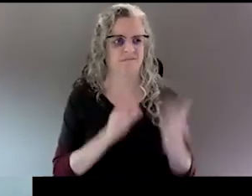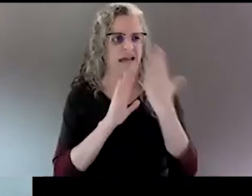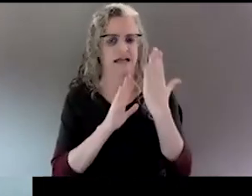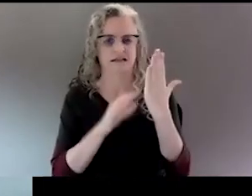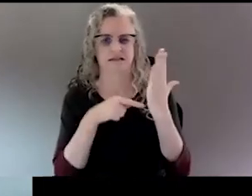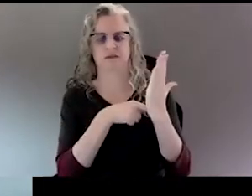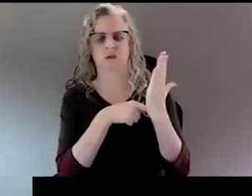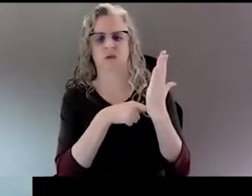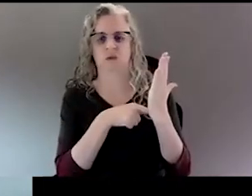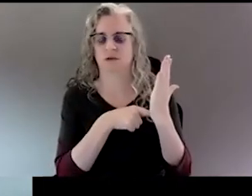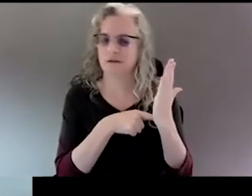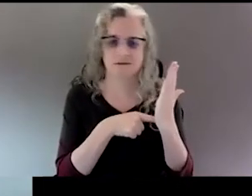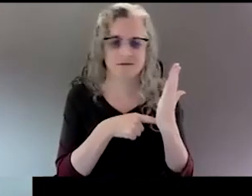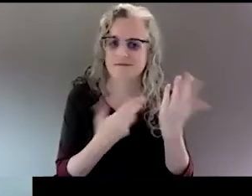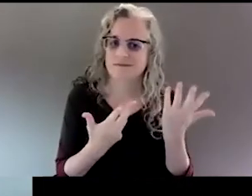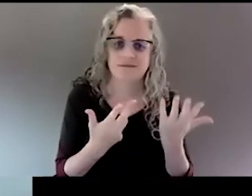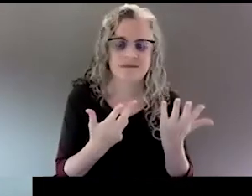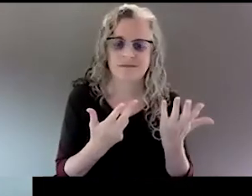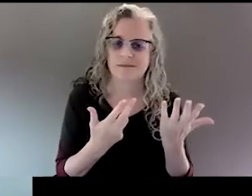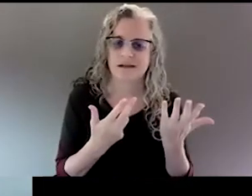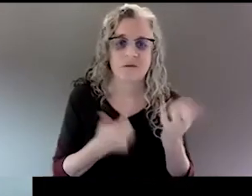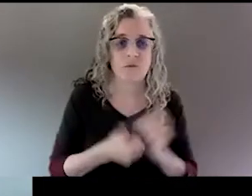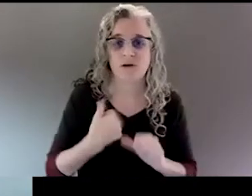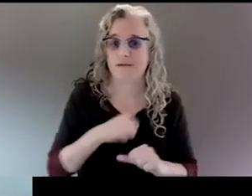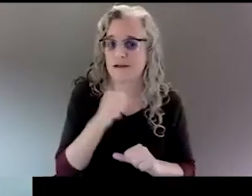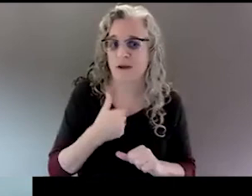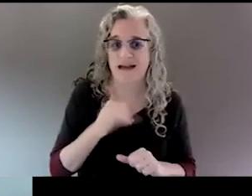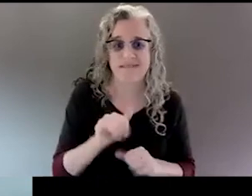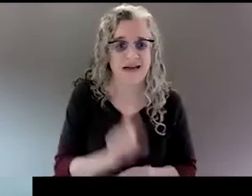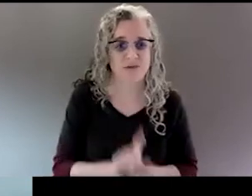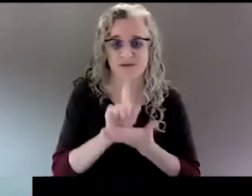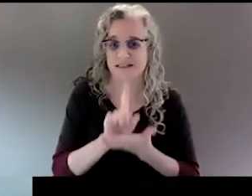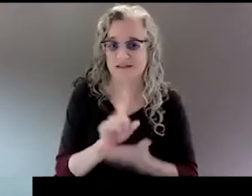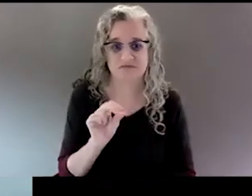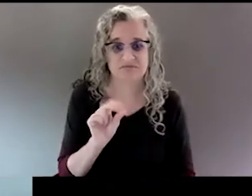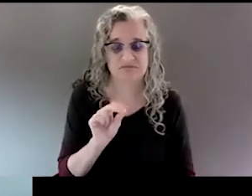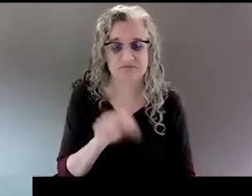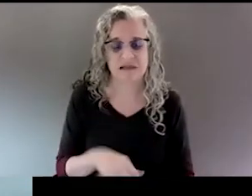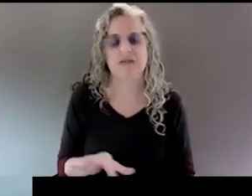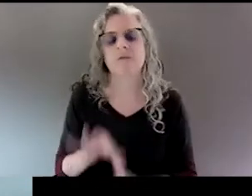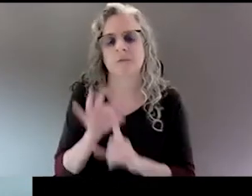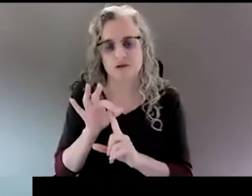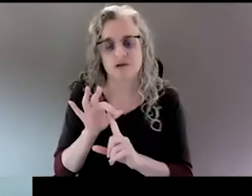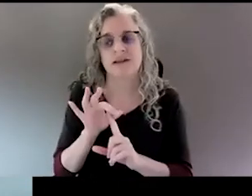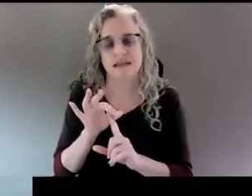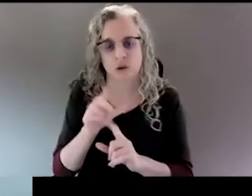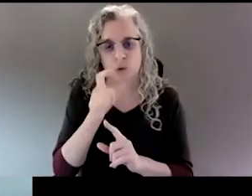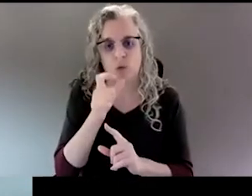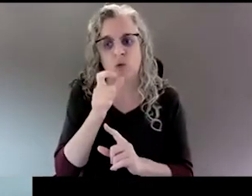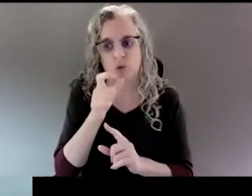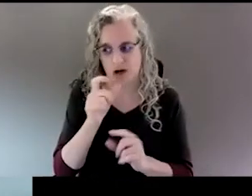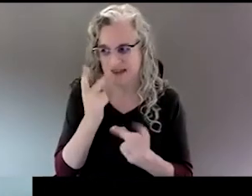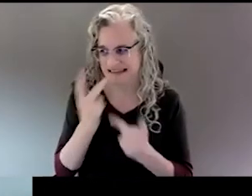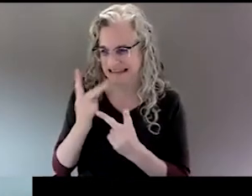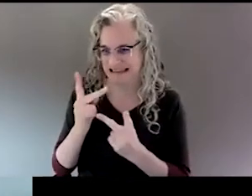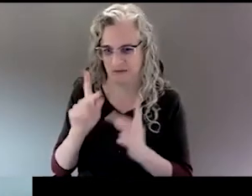privilege that most of us have, especially those of us who have members in our community who are dying. So I don't know